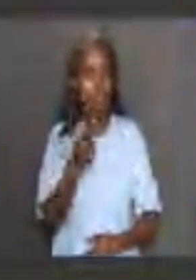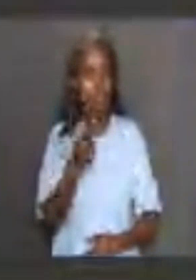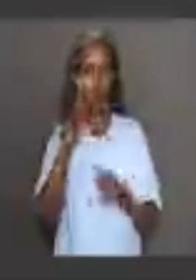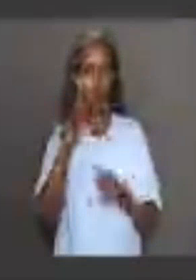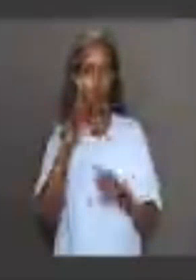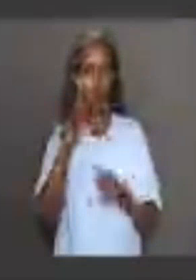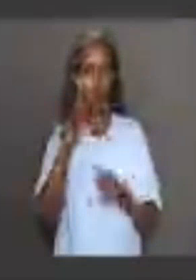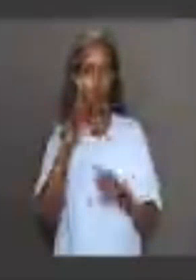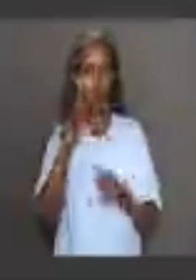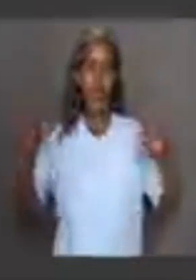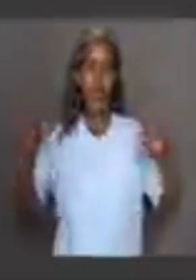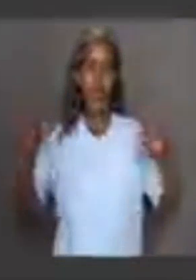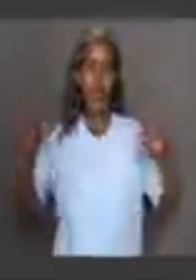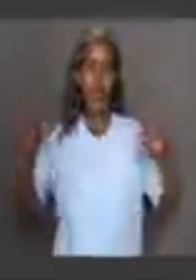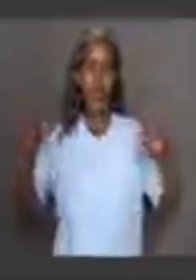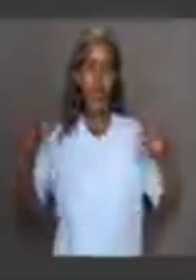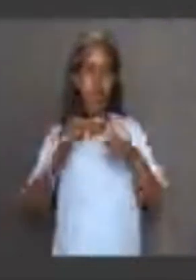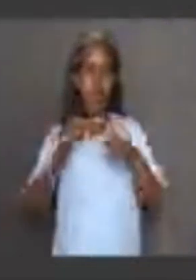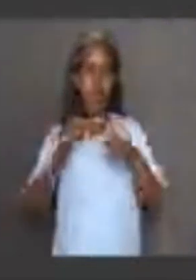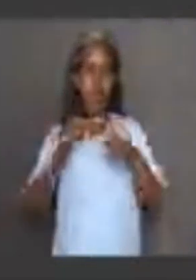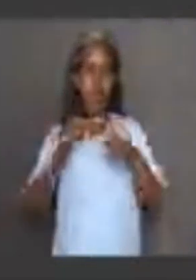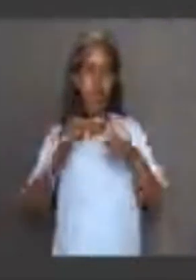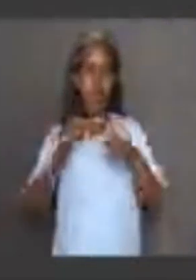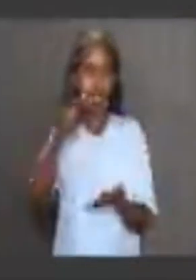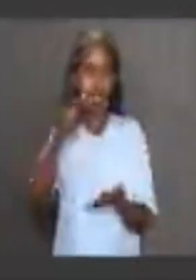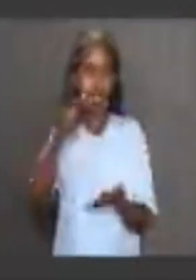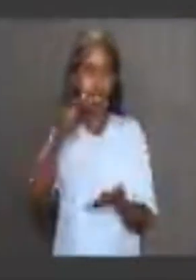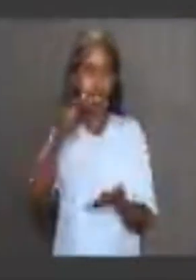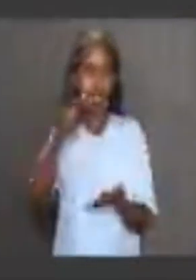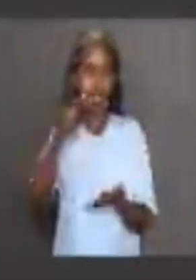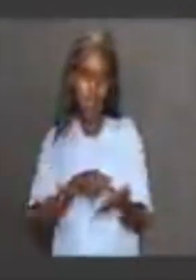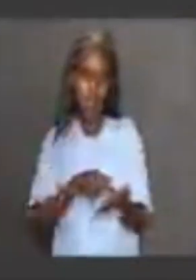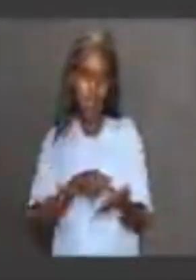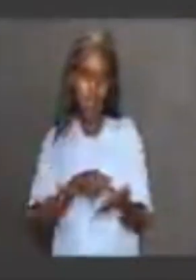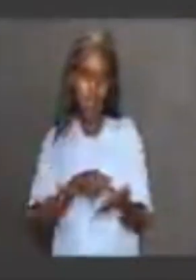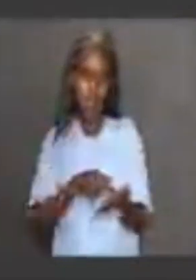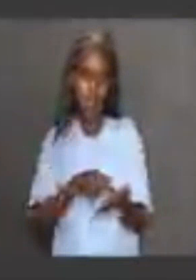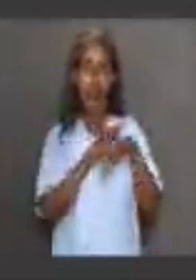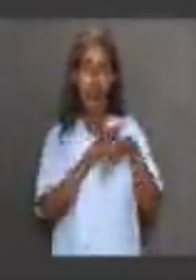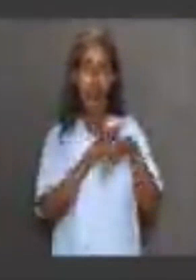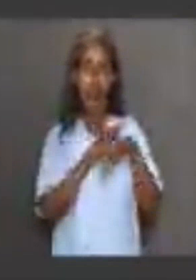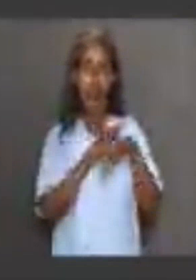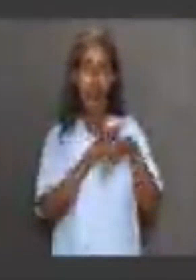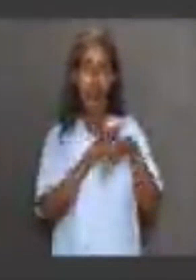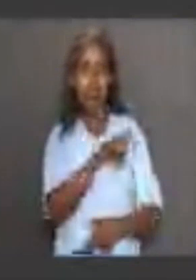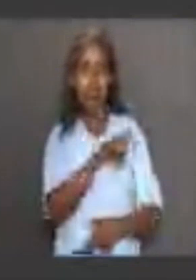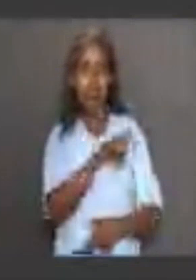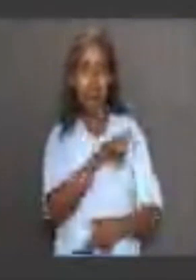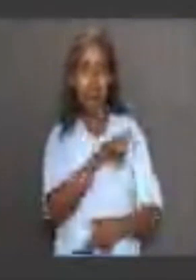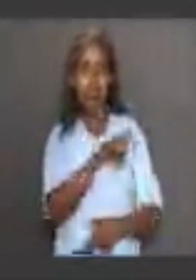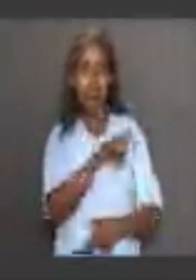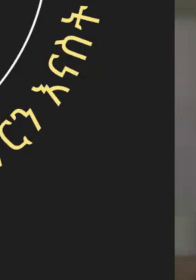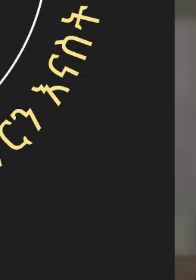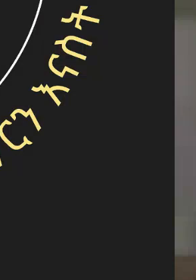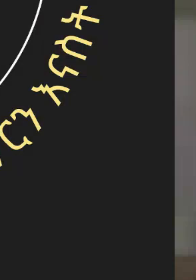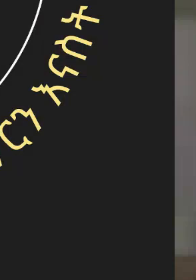correspondence between points on the number line and decimal numbers.